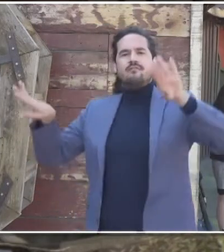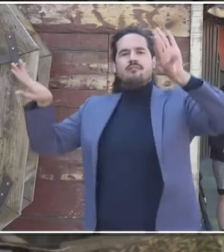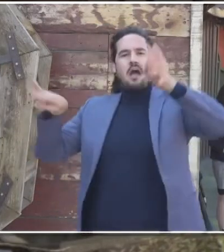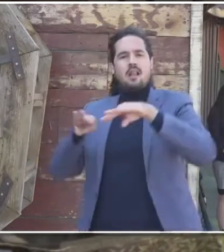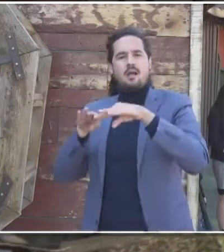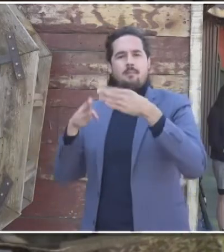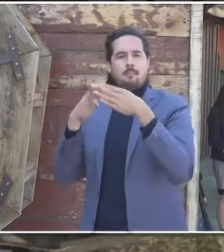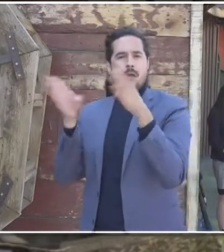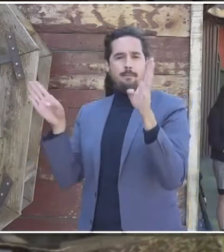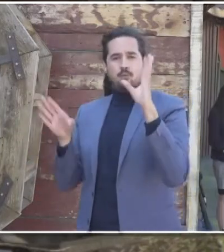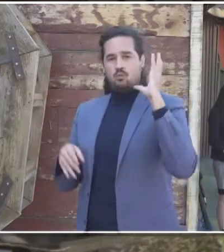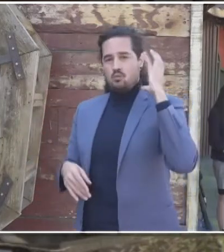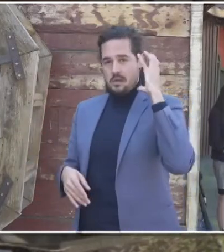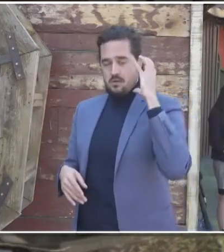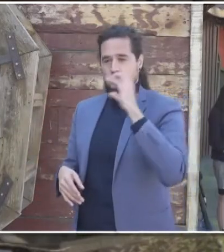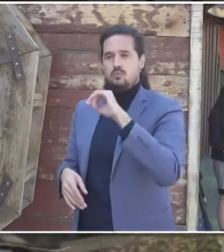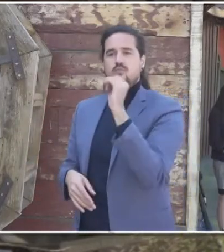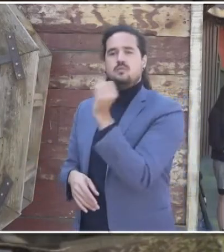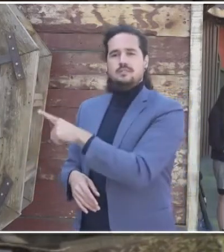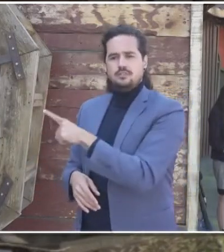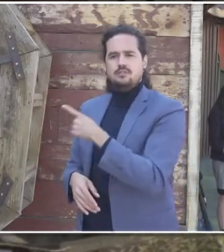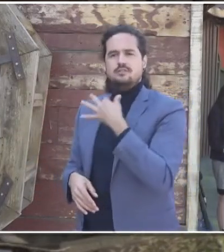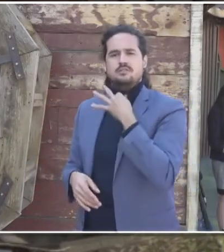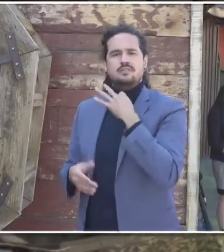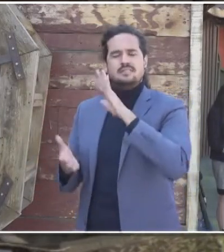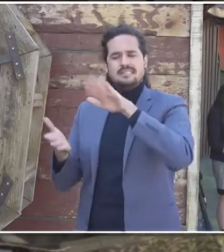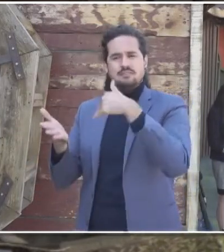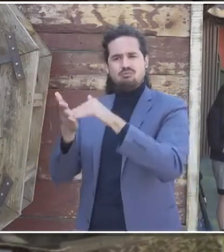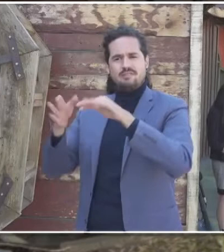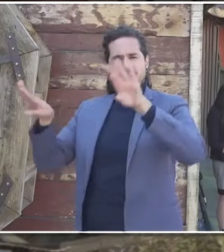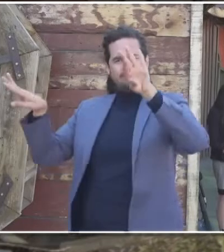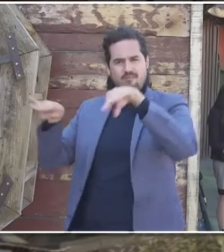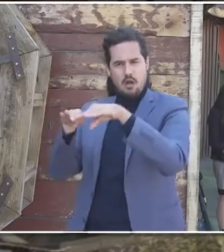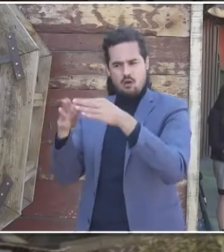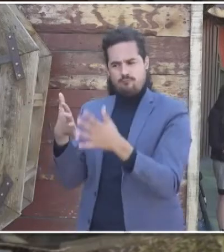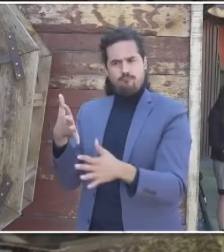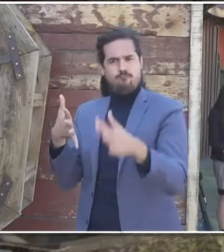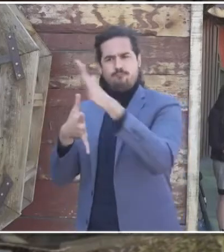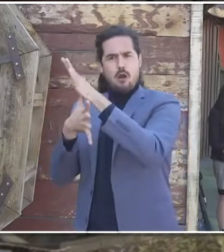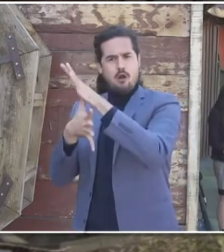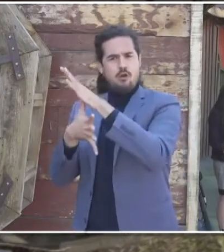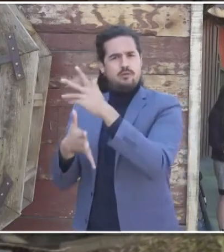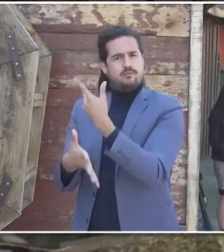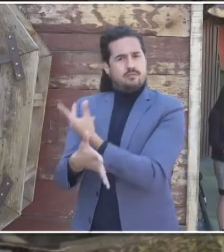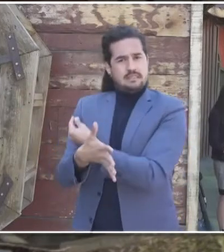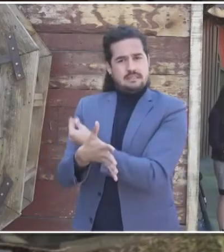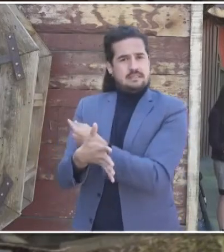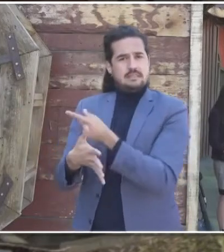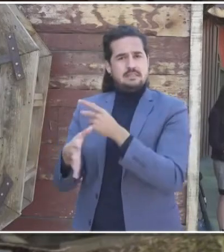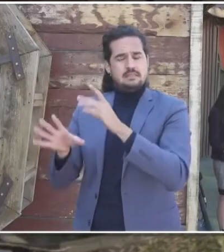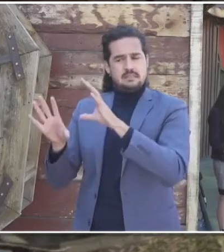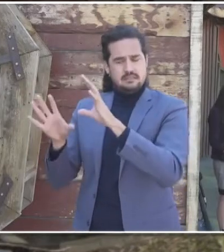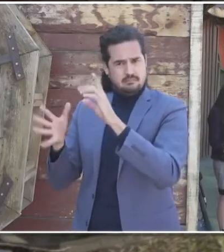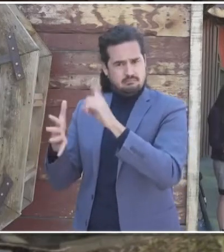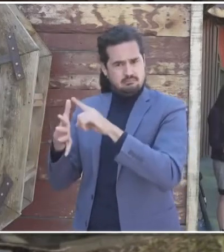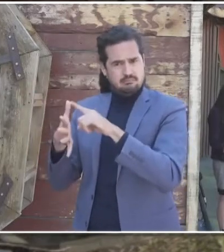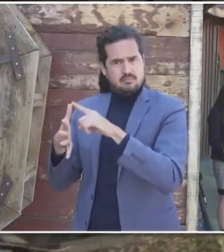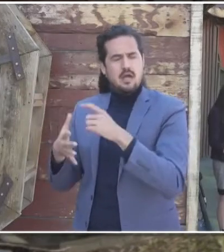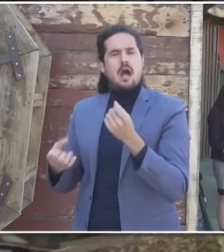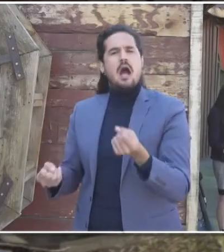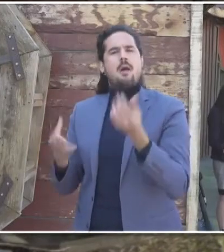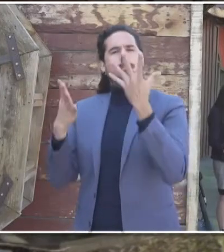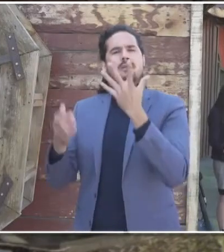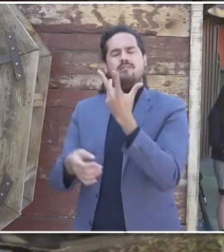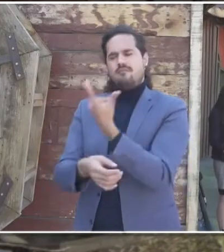for vaccinations, but judging by the numbers of vaccine doses administered here in the region, we're falling short of most